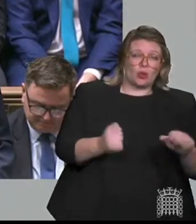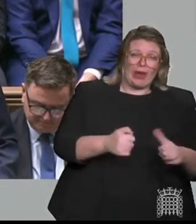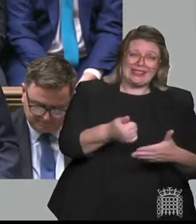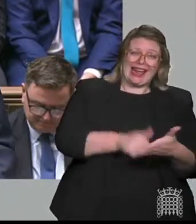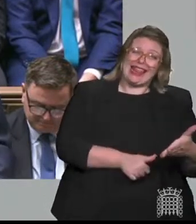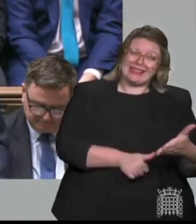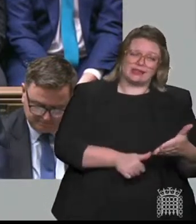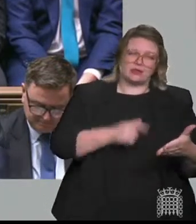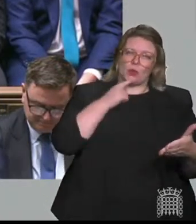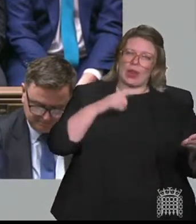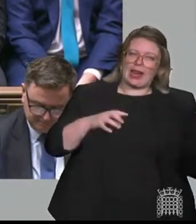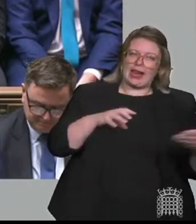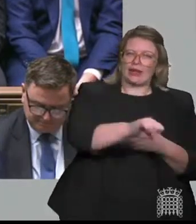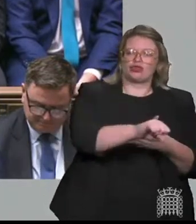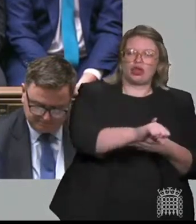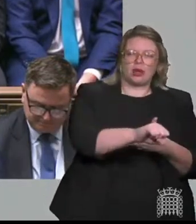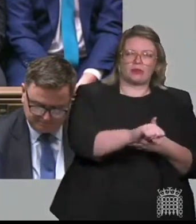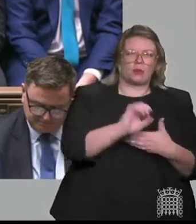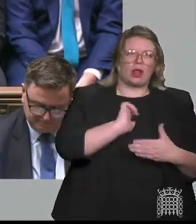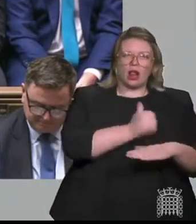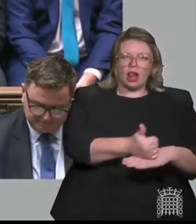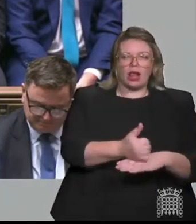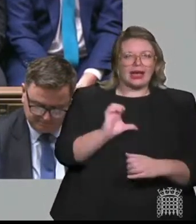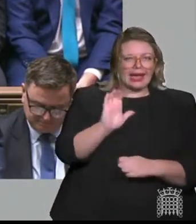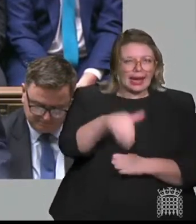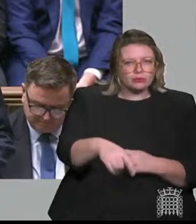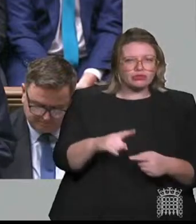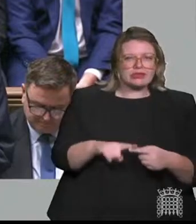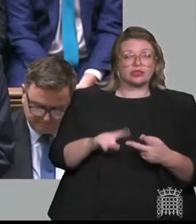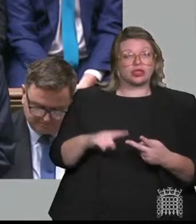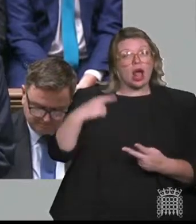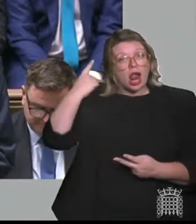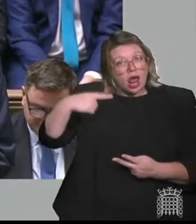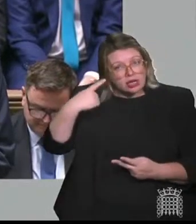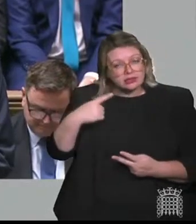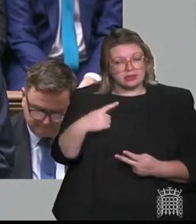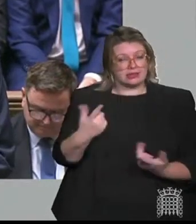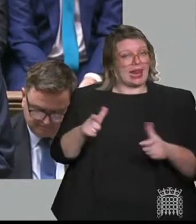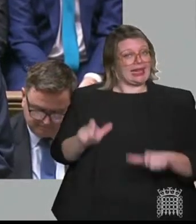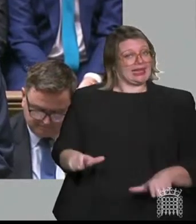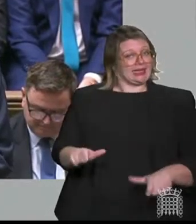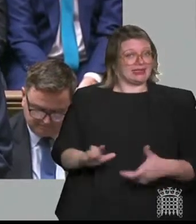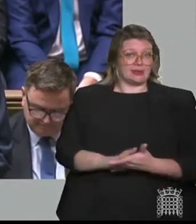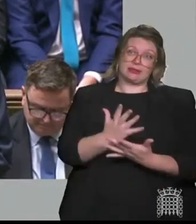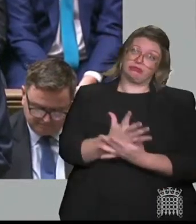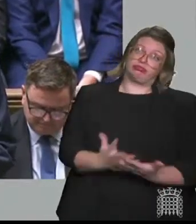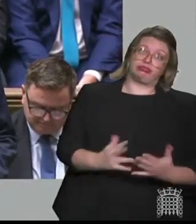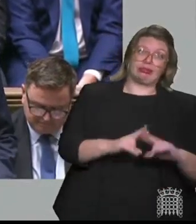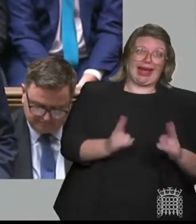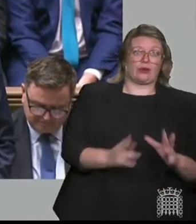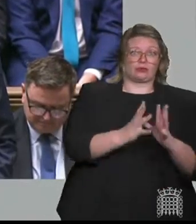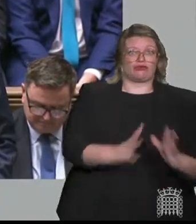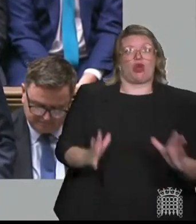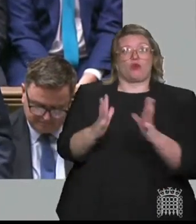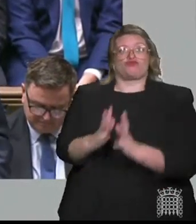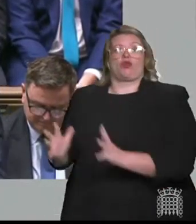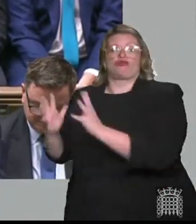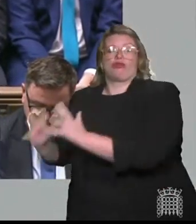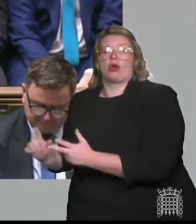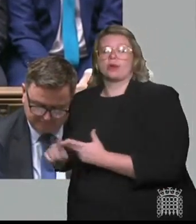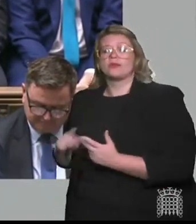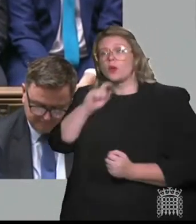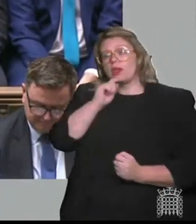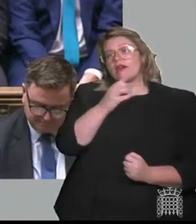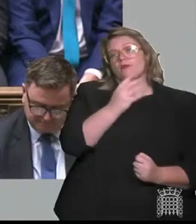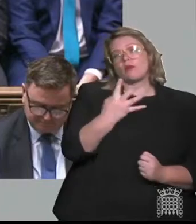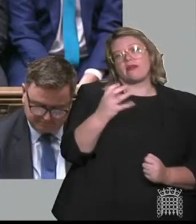housing quarters in Cambridge, London and Leeds, which will lead to many thousands of additional dwellings. We'll allocate £450